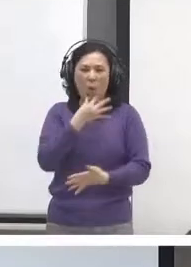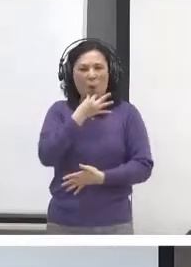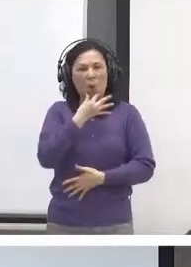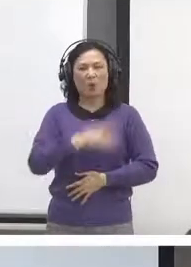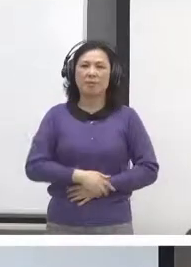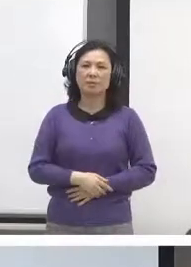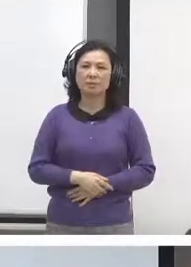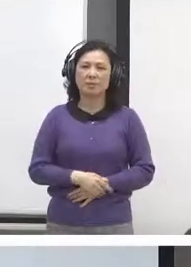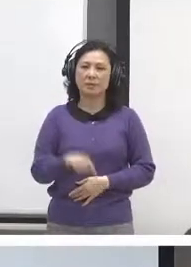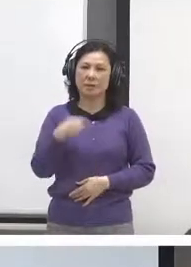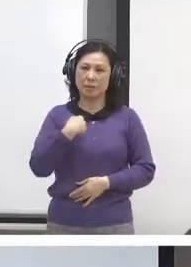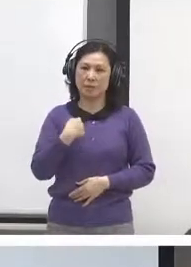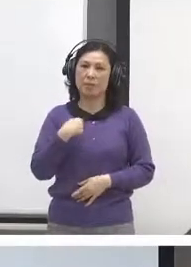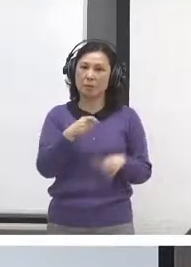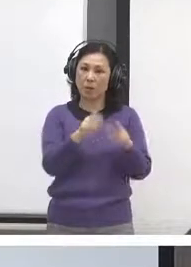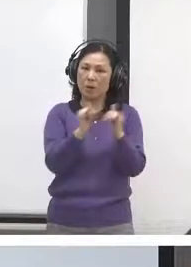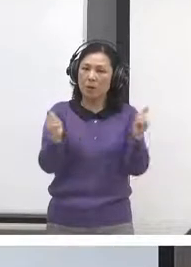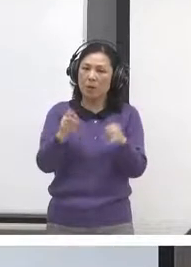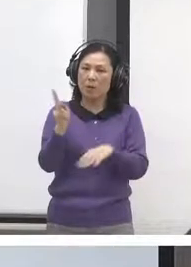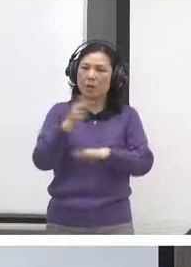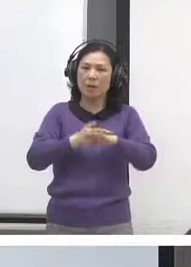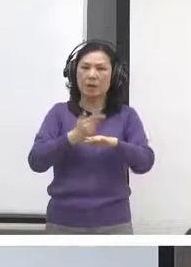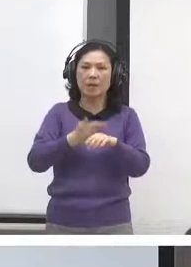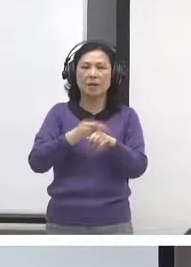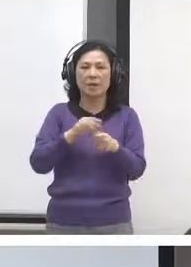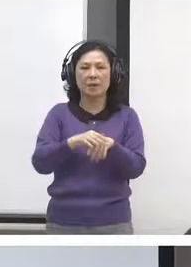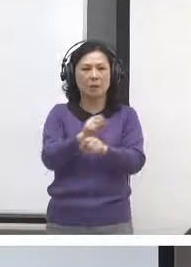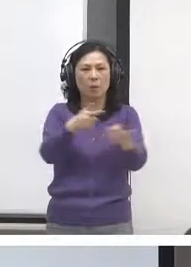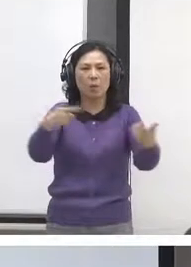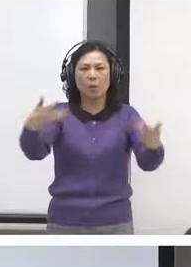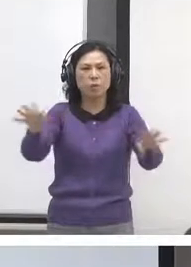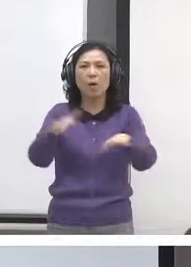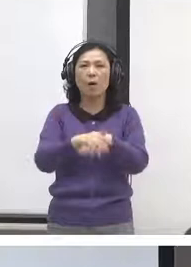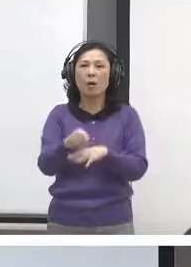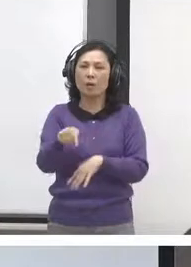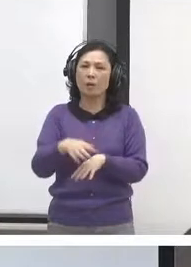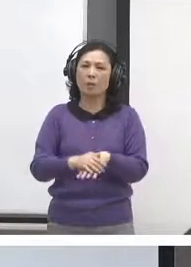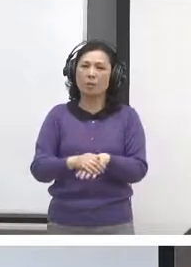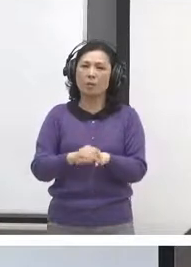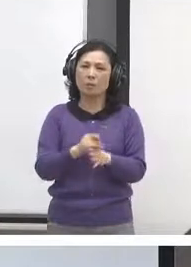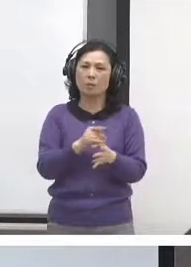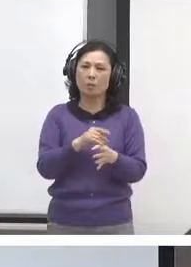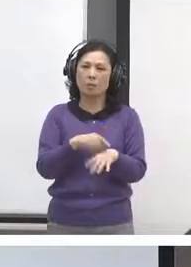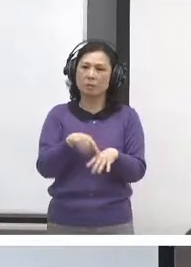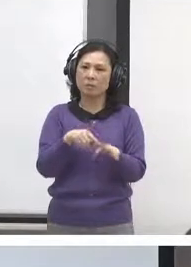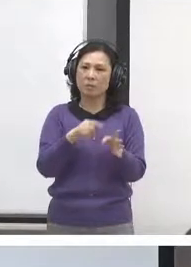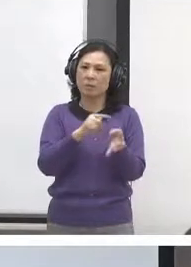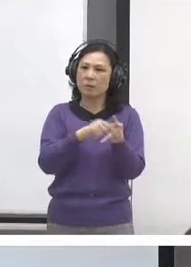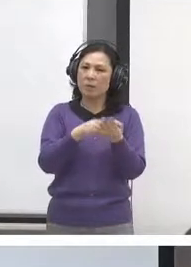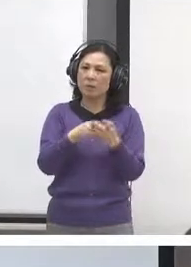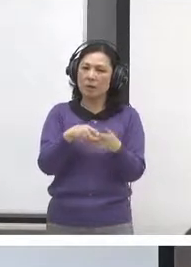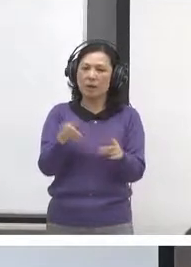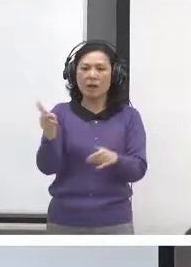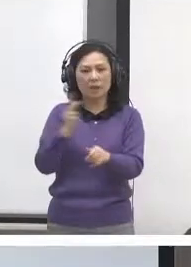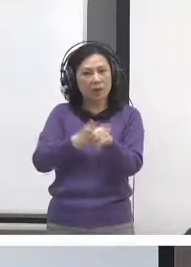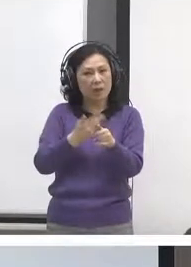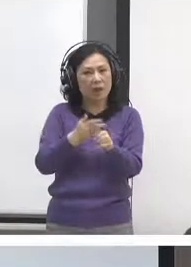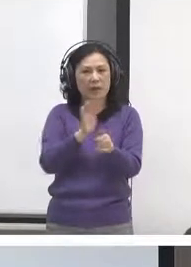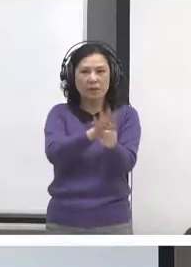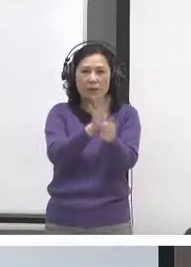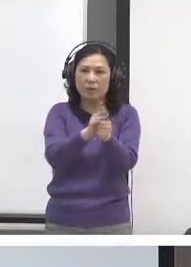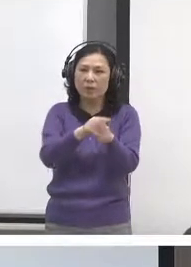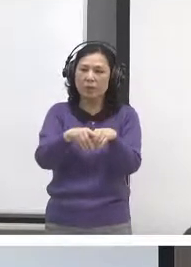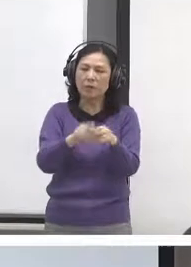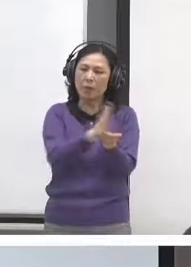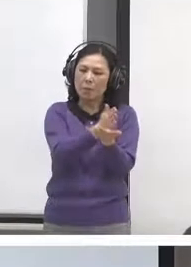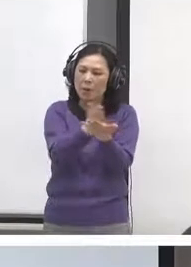projects, including Ample Labs, Chalmers Card, and Tech Mentoring TO have formed to address these issues of homelessness in our city in a